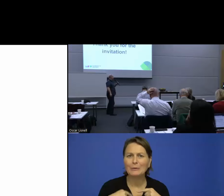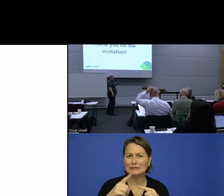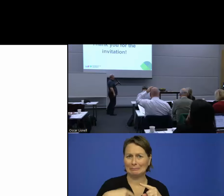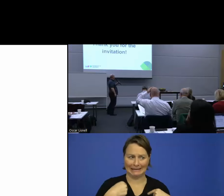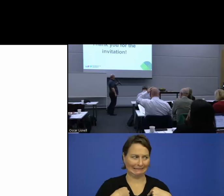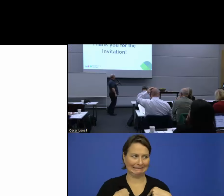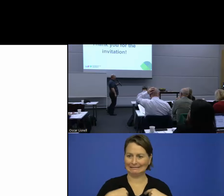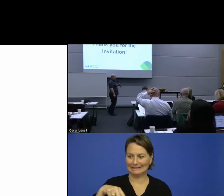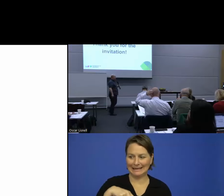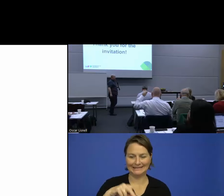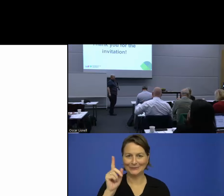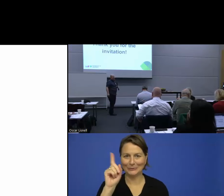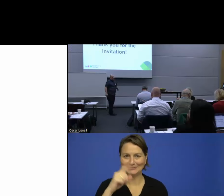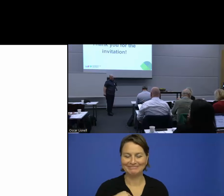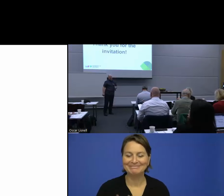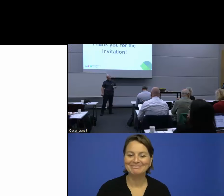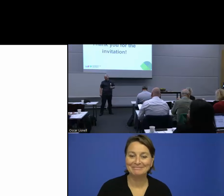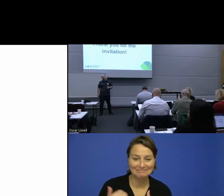So,